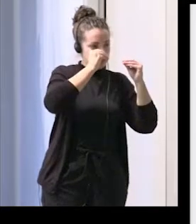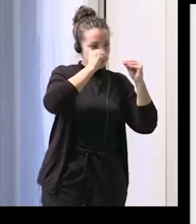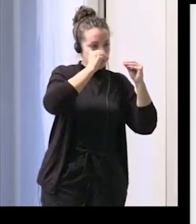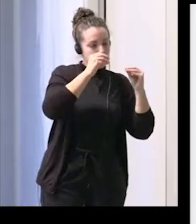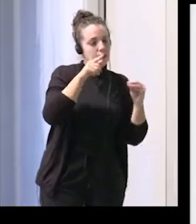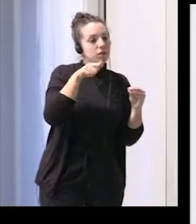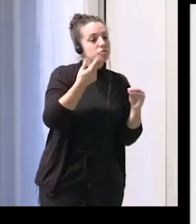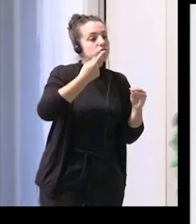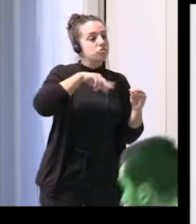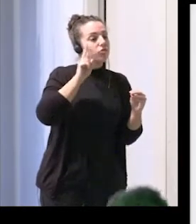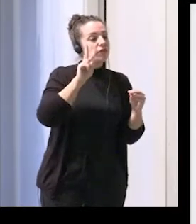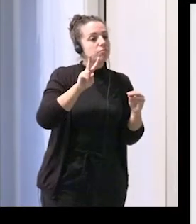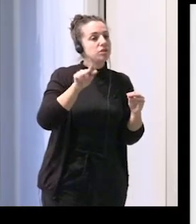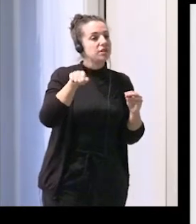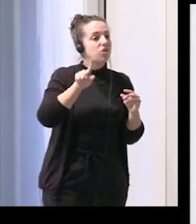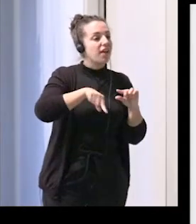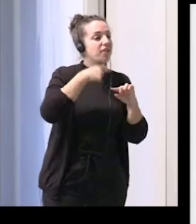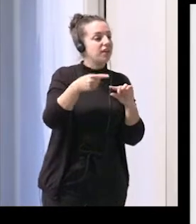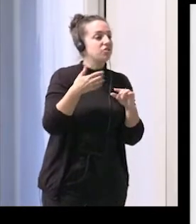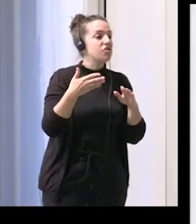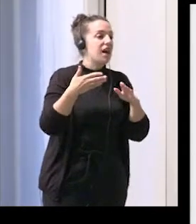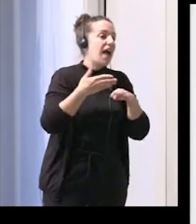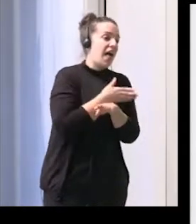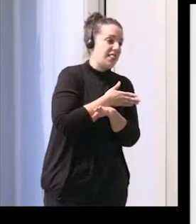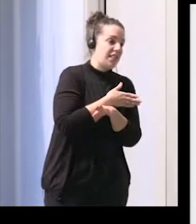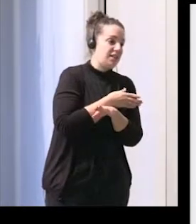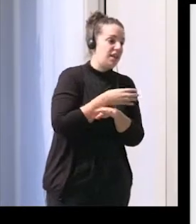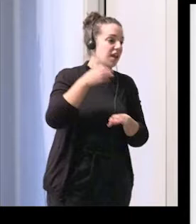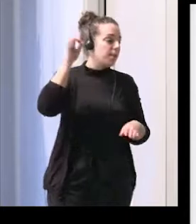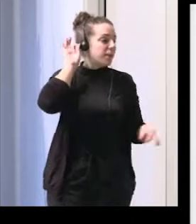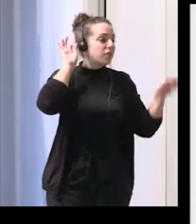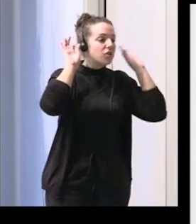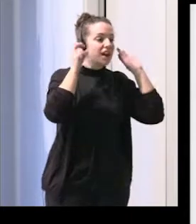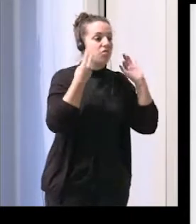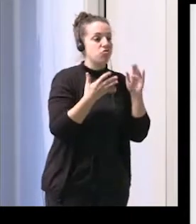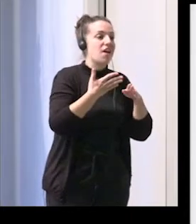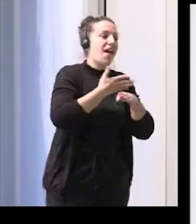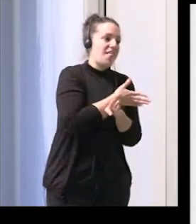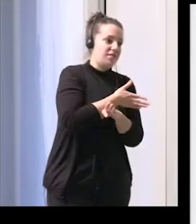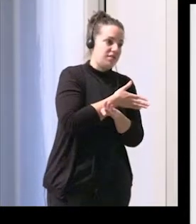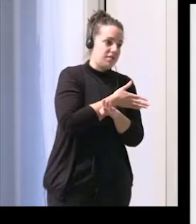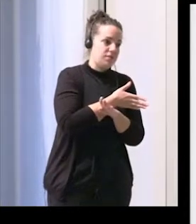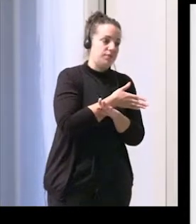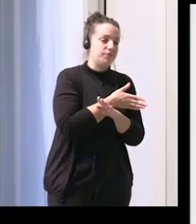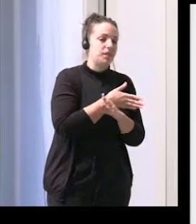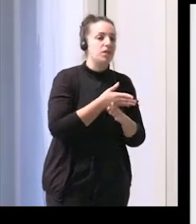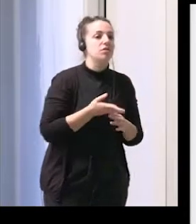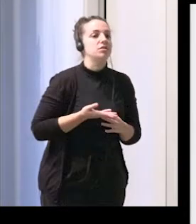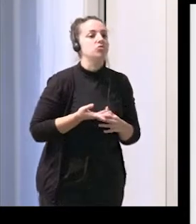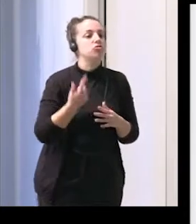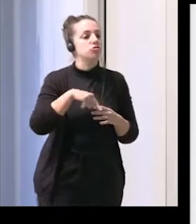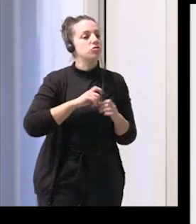happened before we gave them 2 cochlear implants. And we had allowed them to listen with these 2 cochlear implants for 3 to